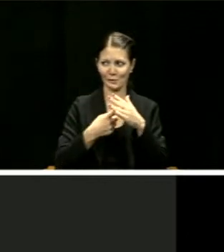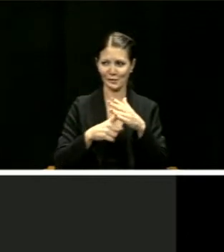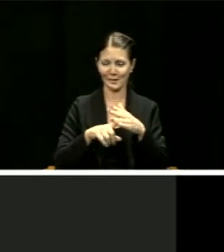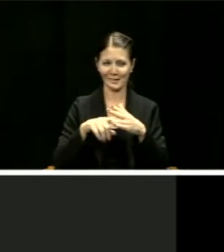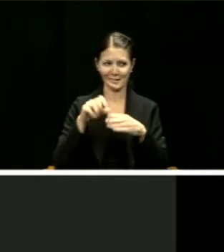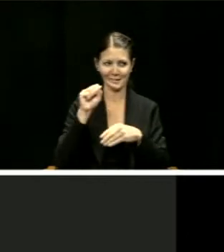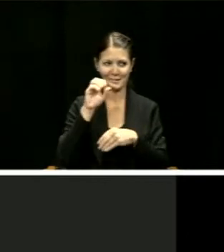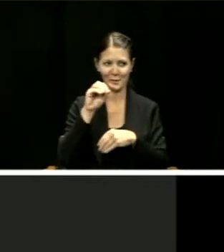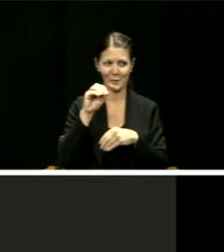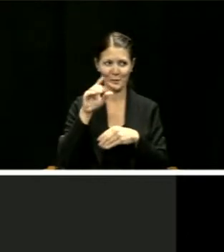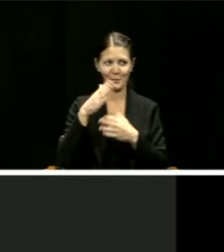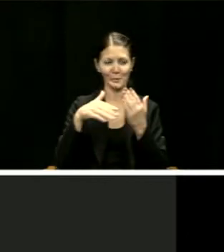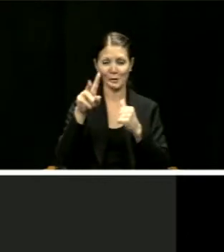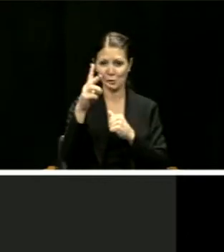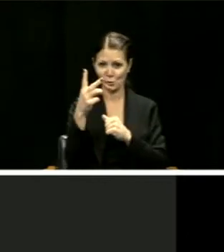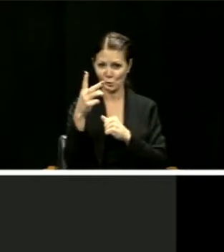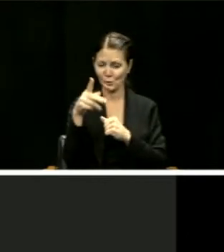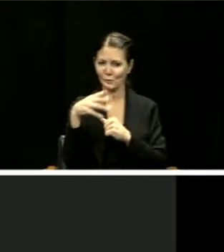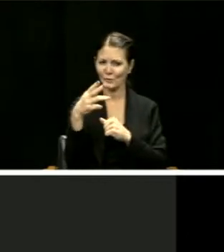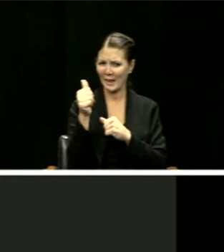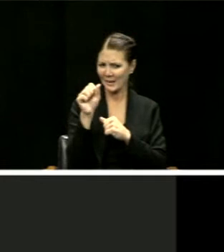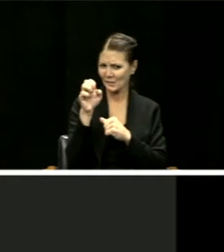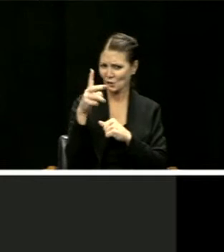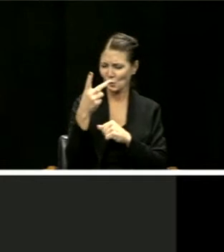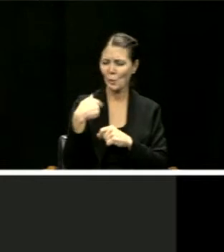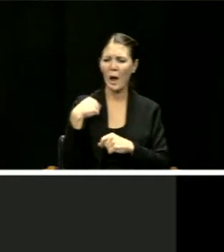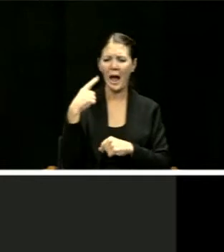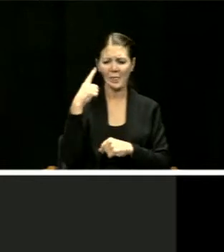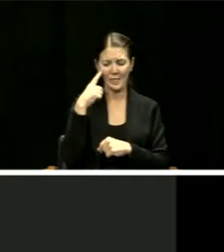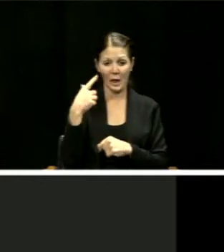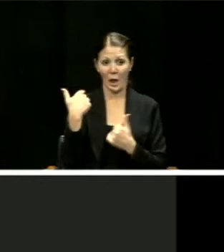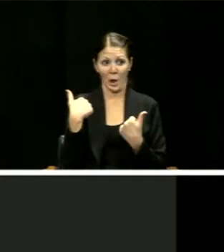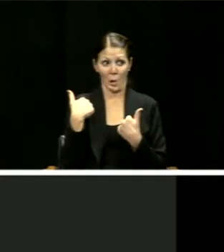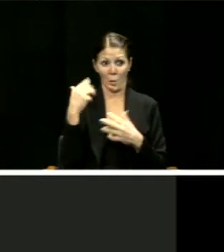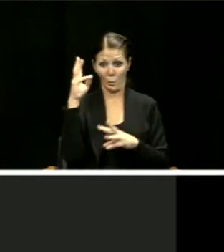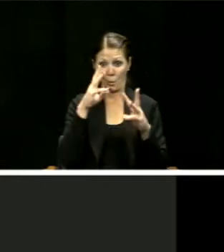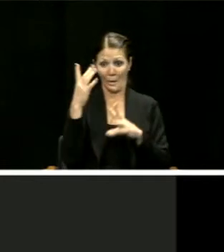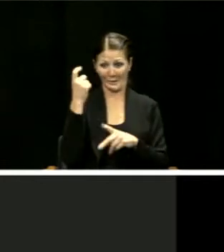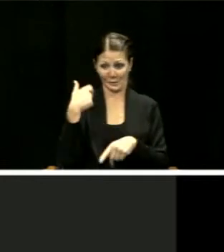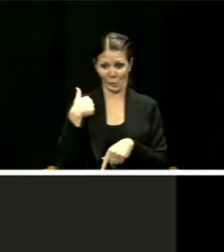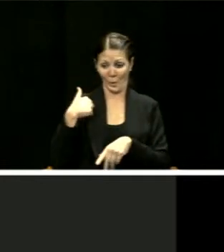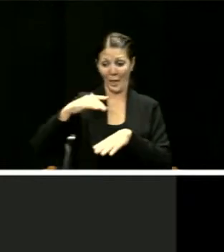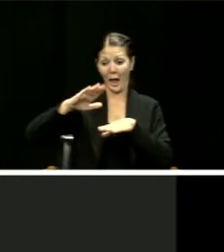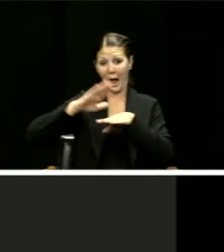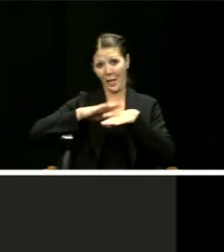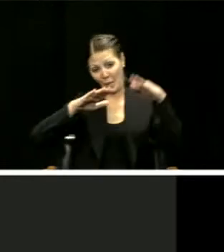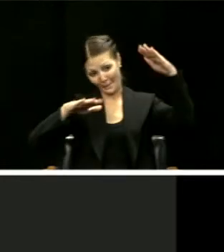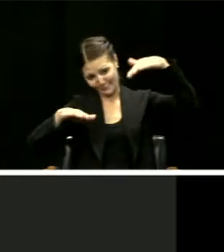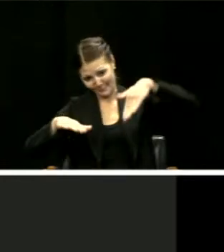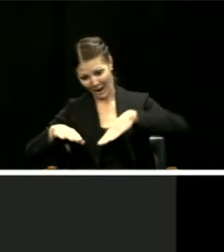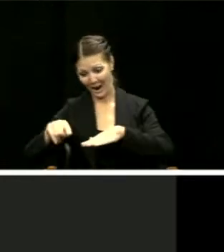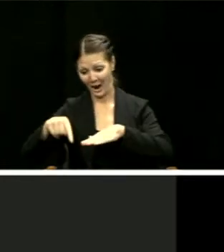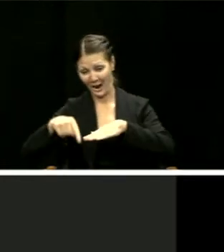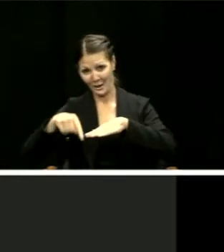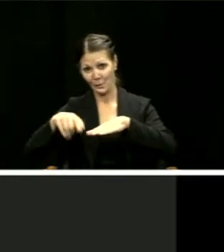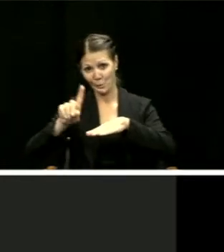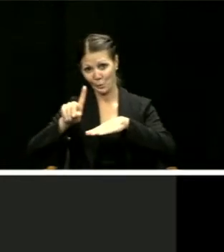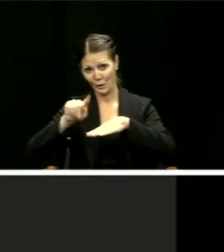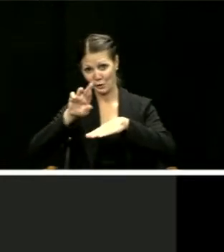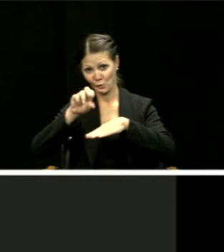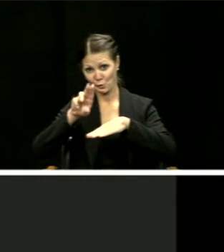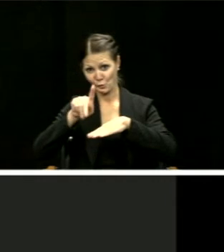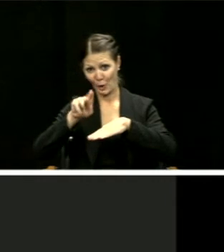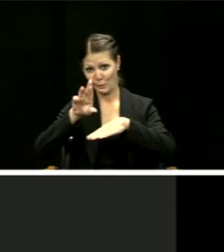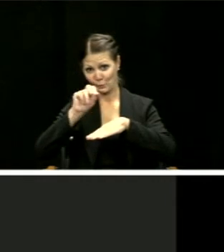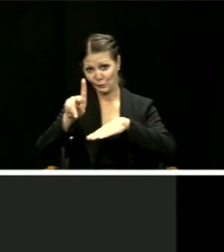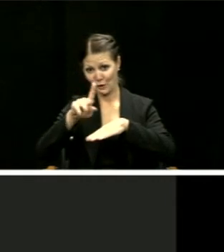section. I guess my concern is, since we're at the bottom of Haynes Road and Trout Brook, and the